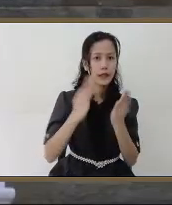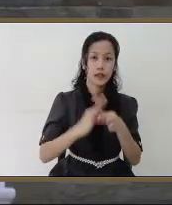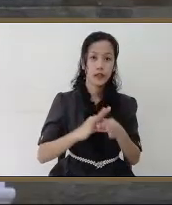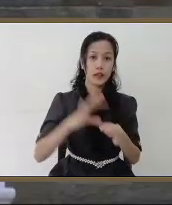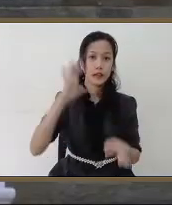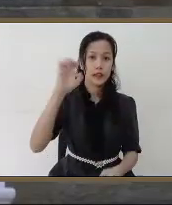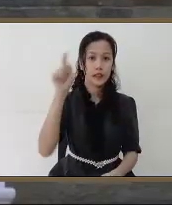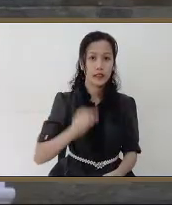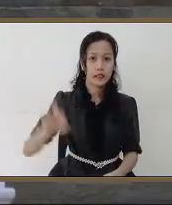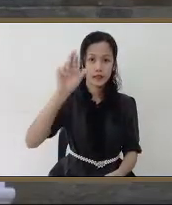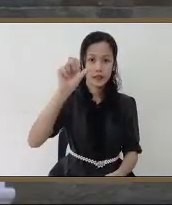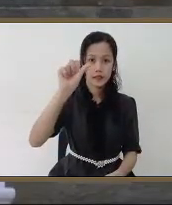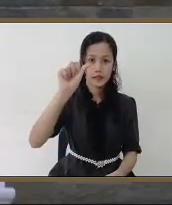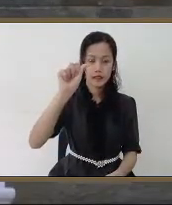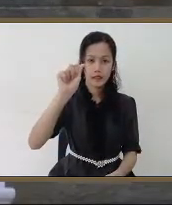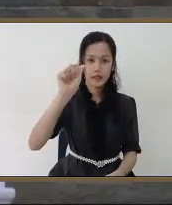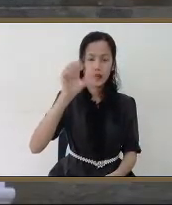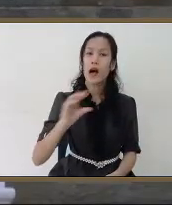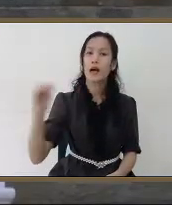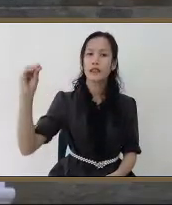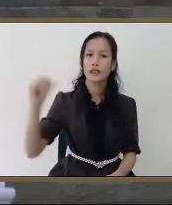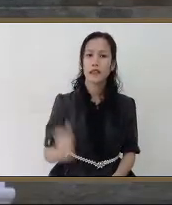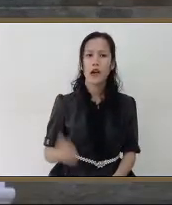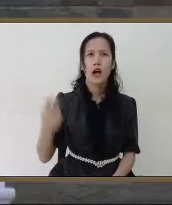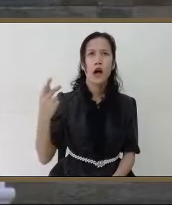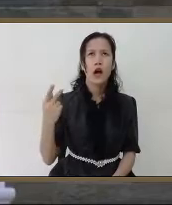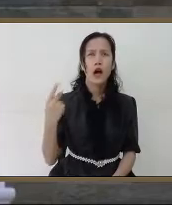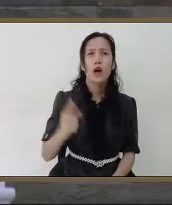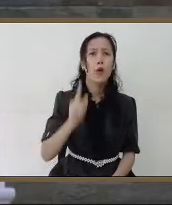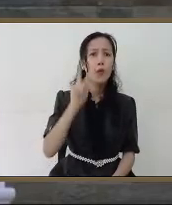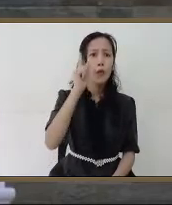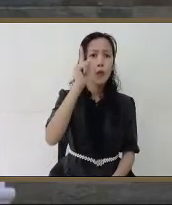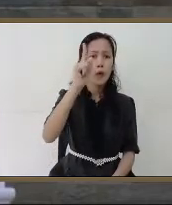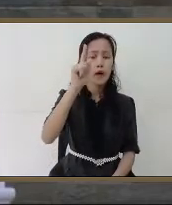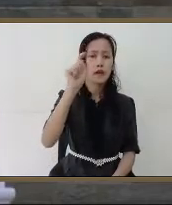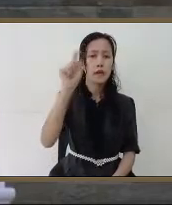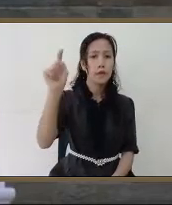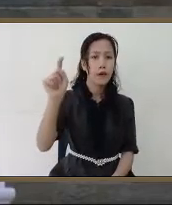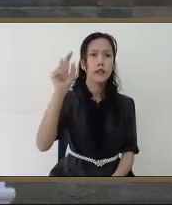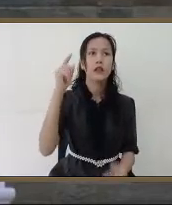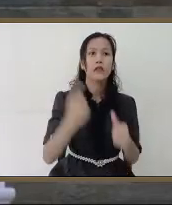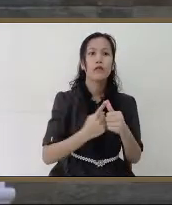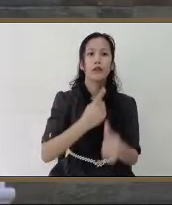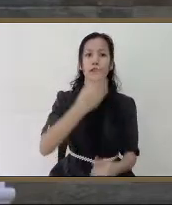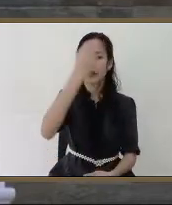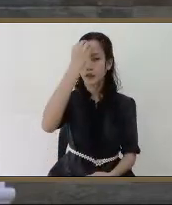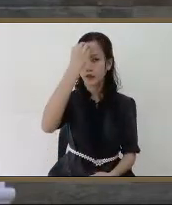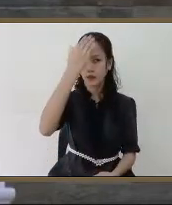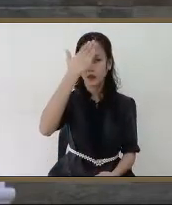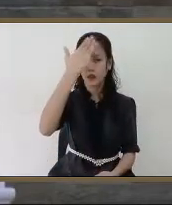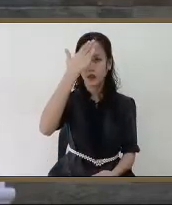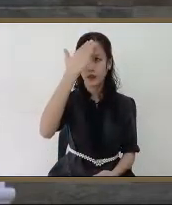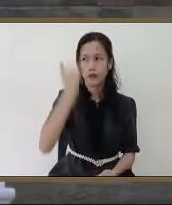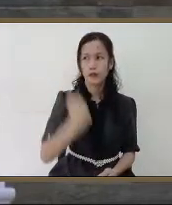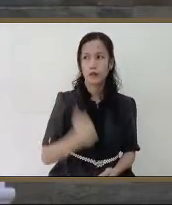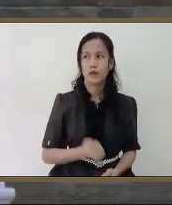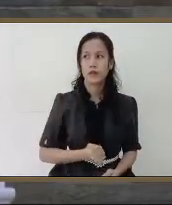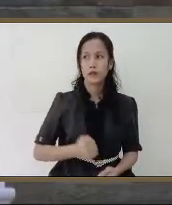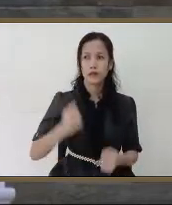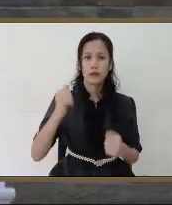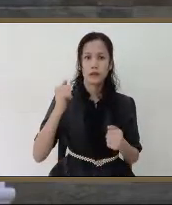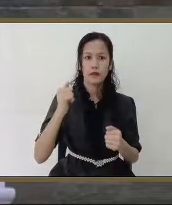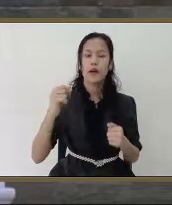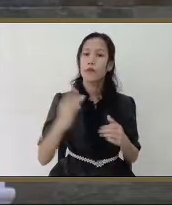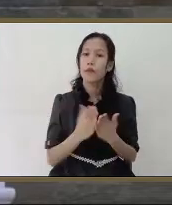Ezra, and isa po sa maganda unang dapat nating makita po dito from the book of Ezra, I'll start with by giving